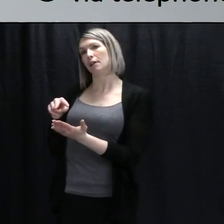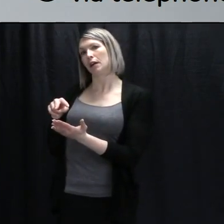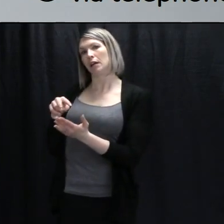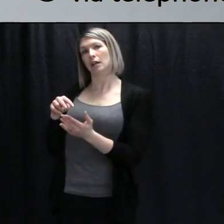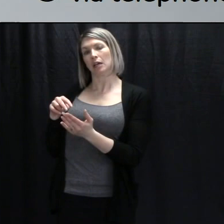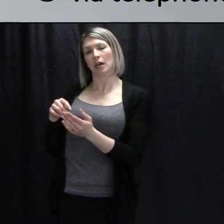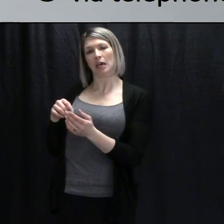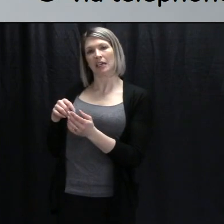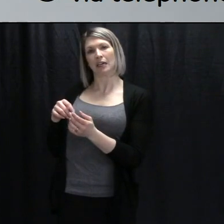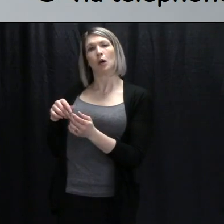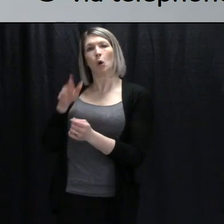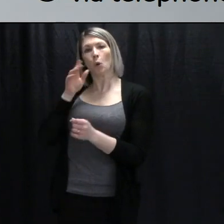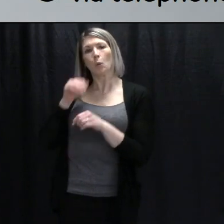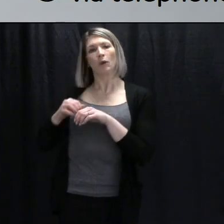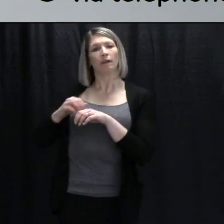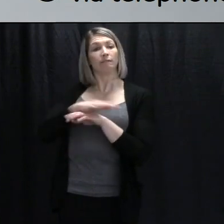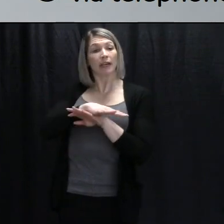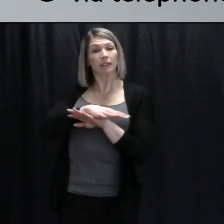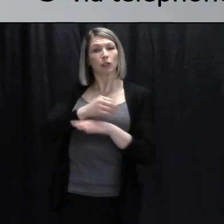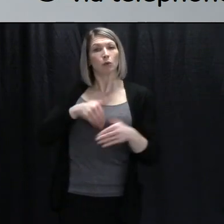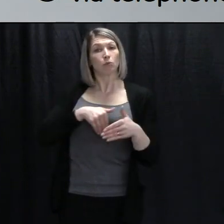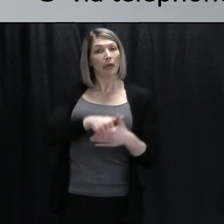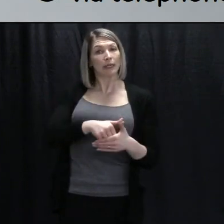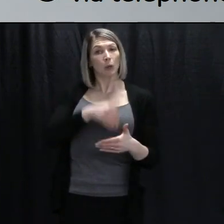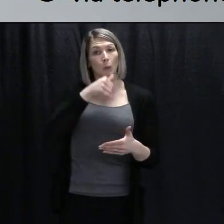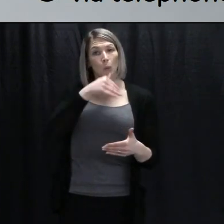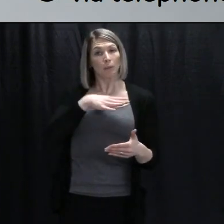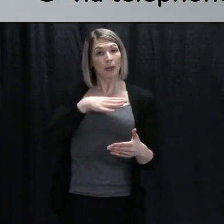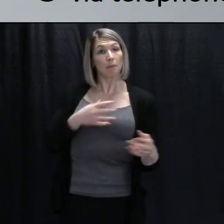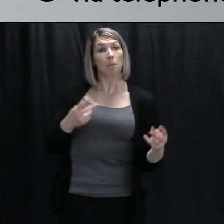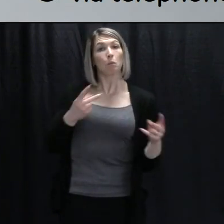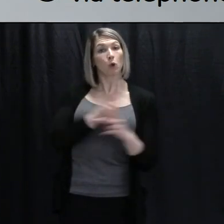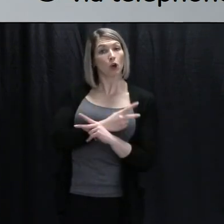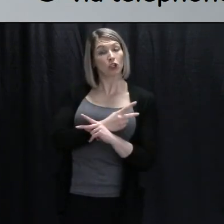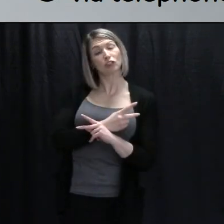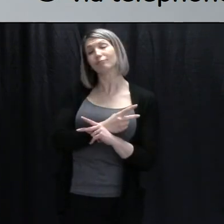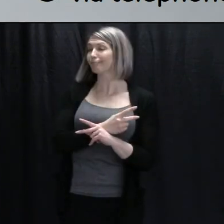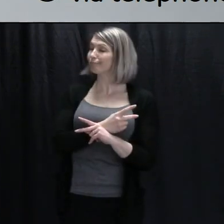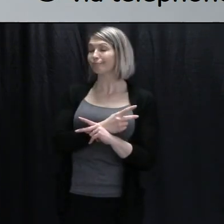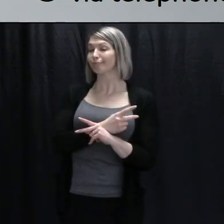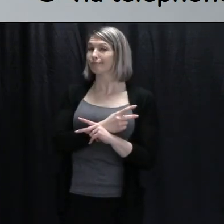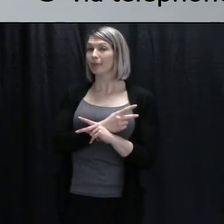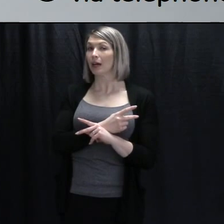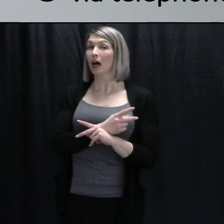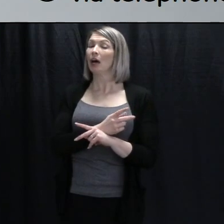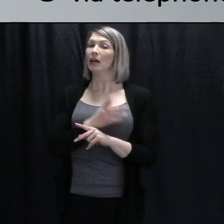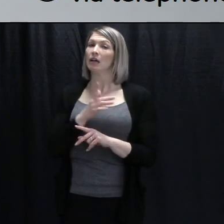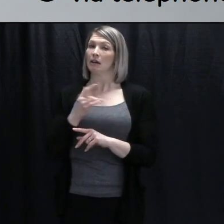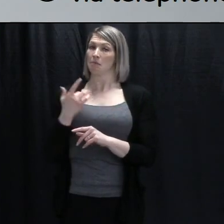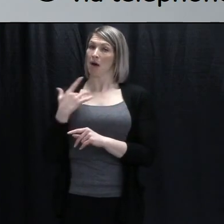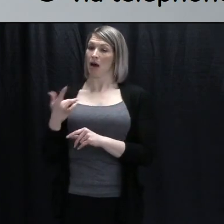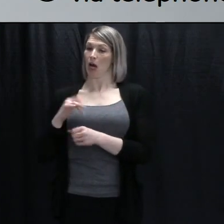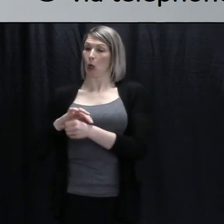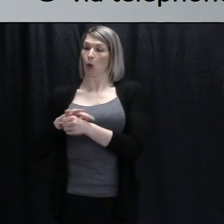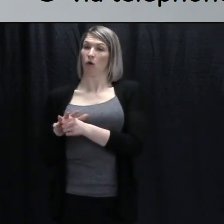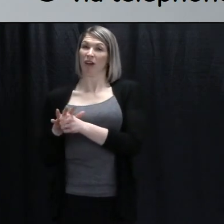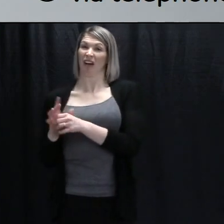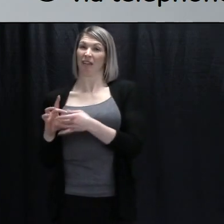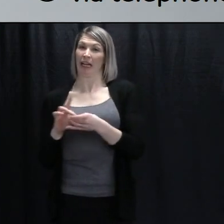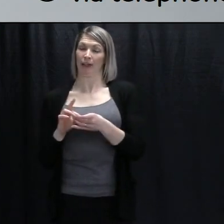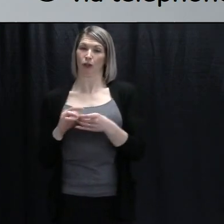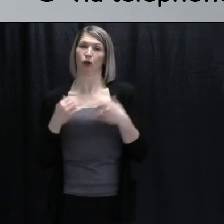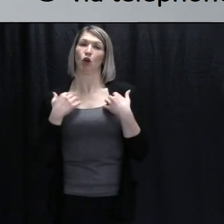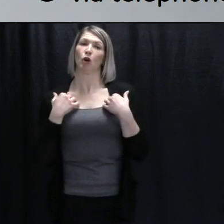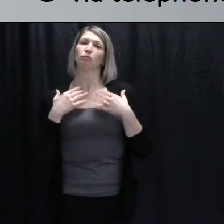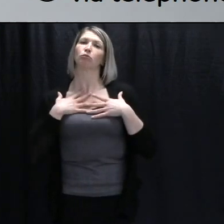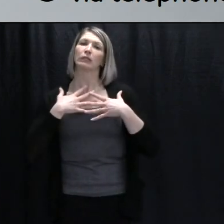women more significantly than other respiratory illnesses. Obviously, we don't want pregnant